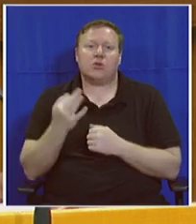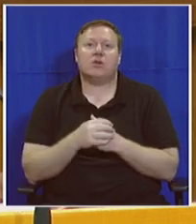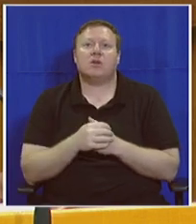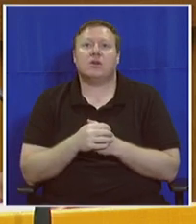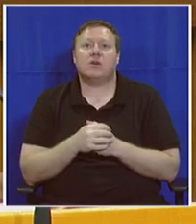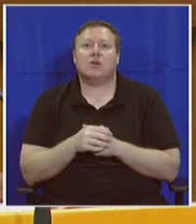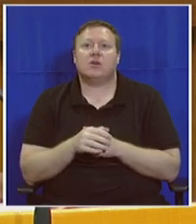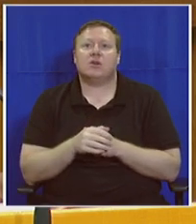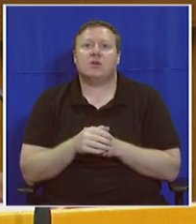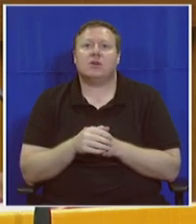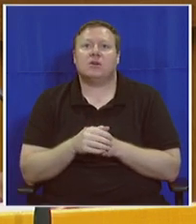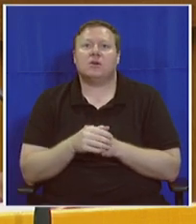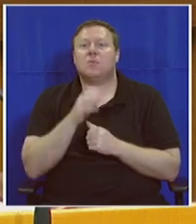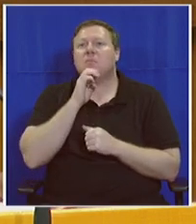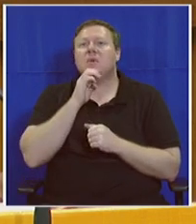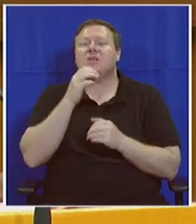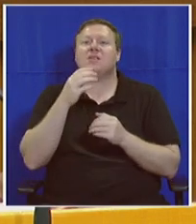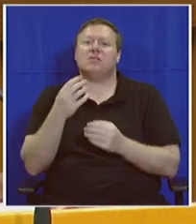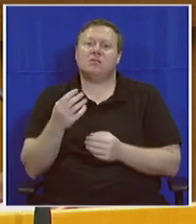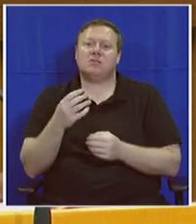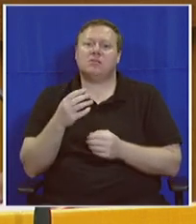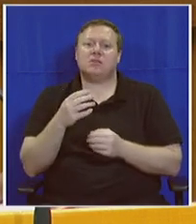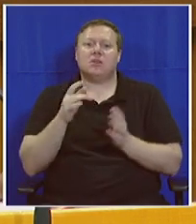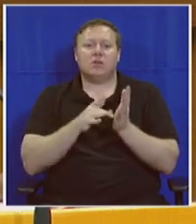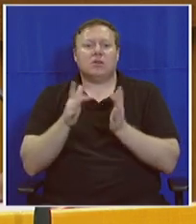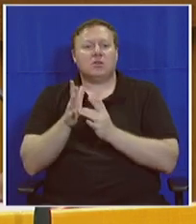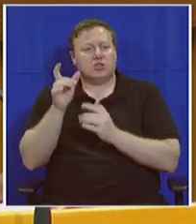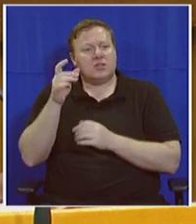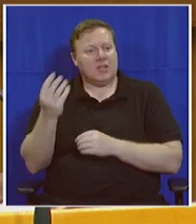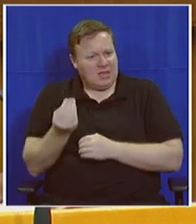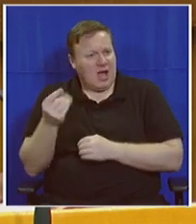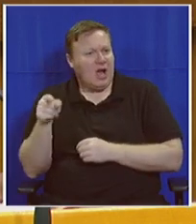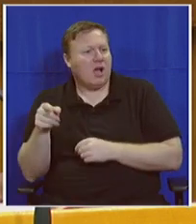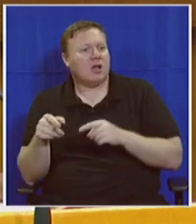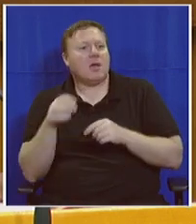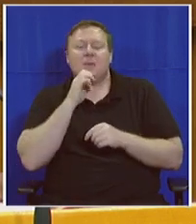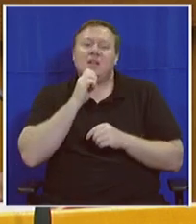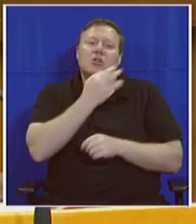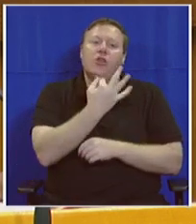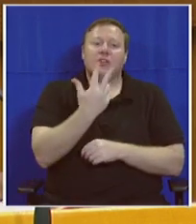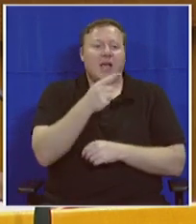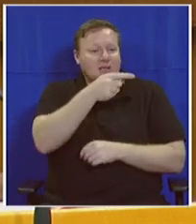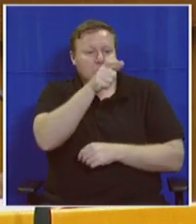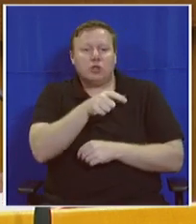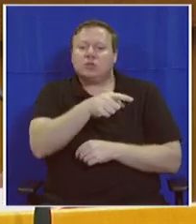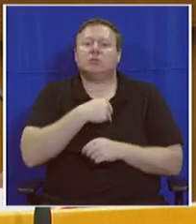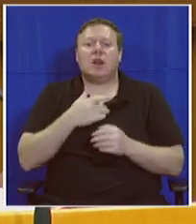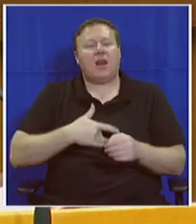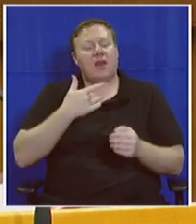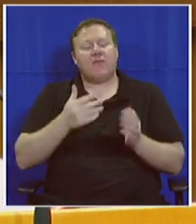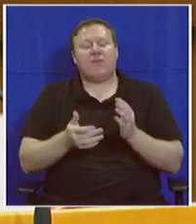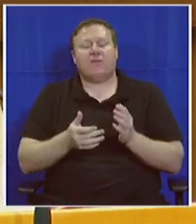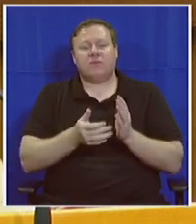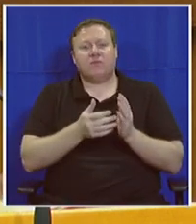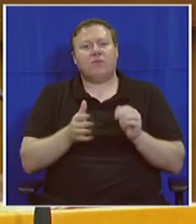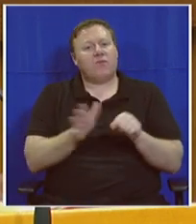than Bavelile. So Bavelile, 38, had lived life to the fullest. Therefore, it is worth for us